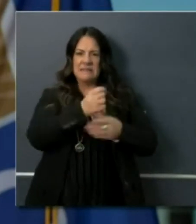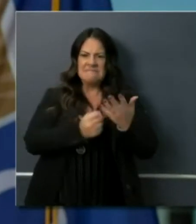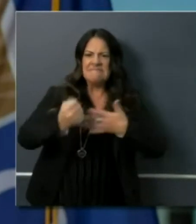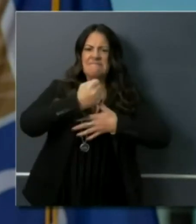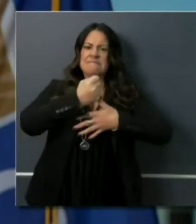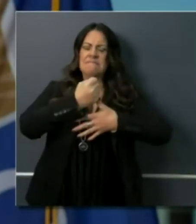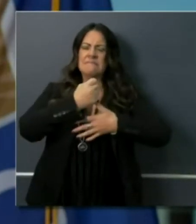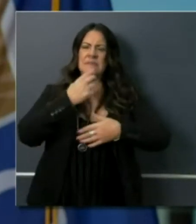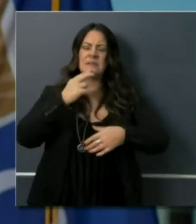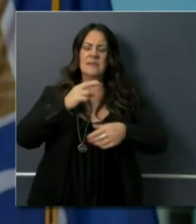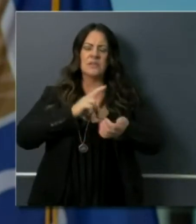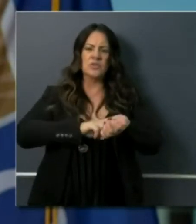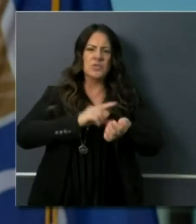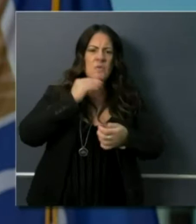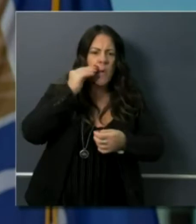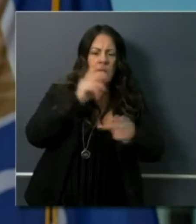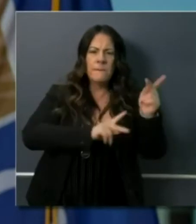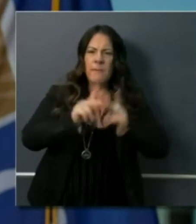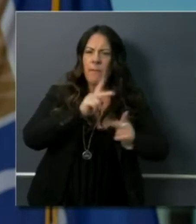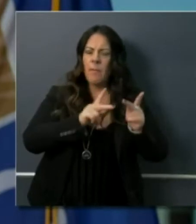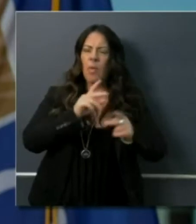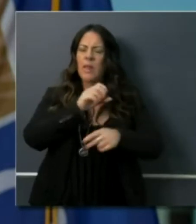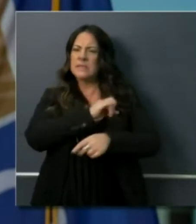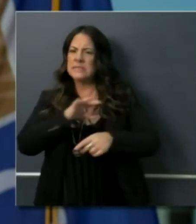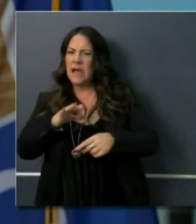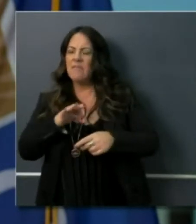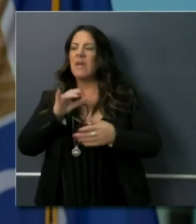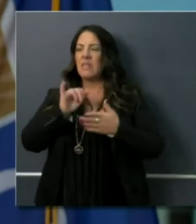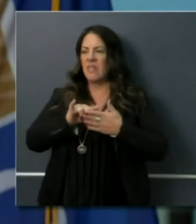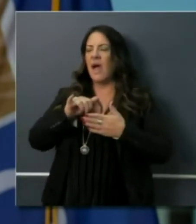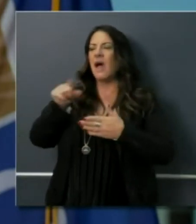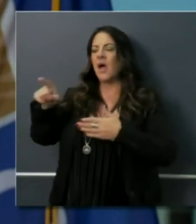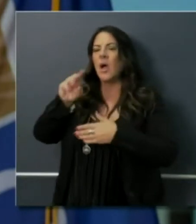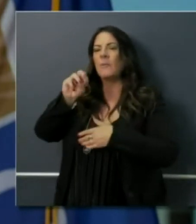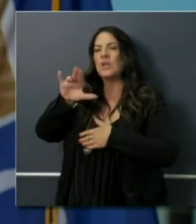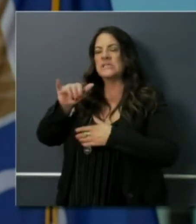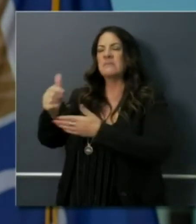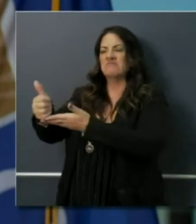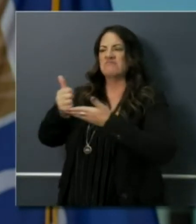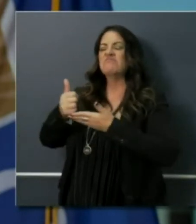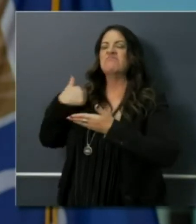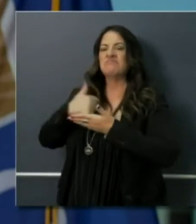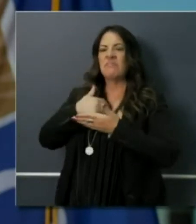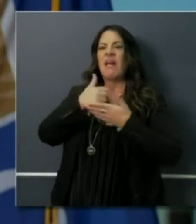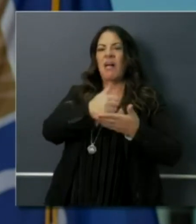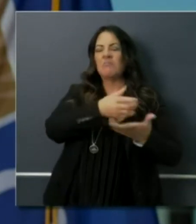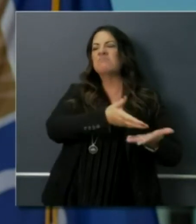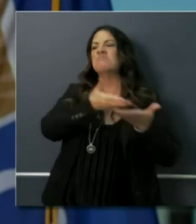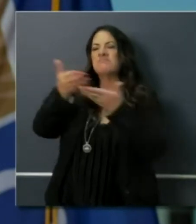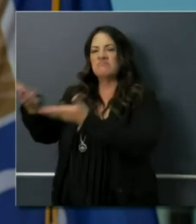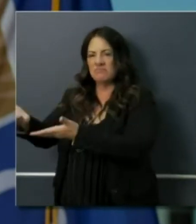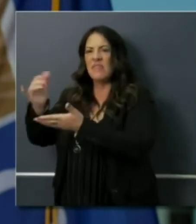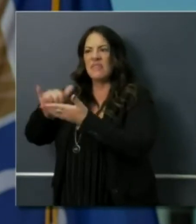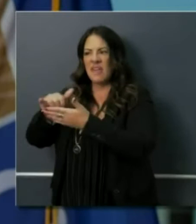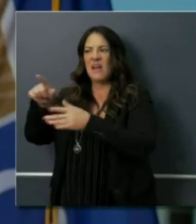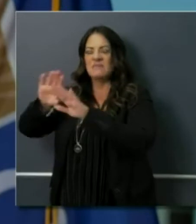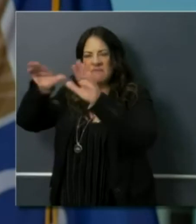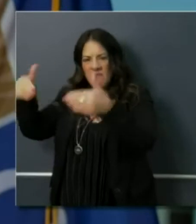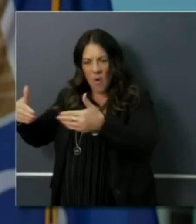using the incredible asset that the Mercy provides us. This will help decompress the system. These will be